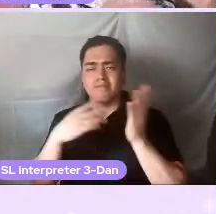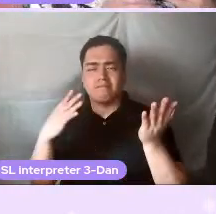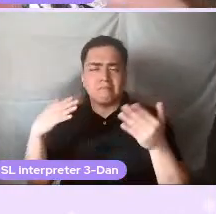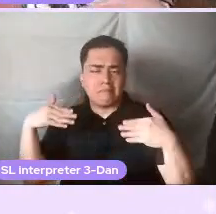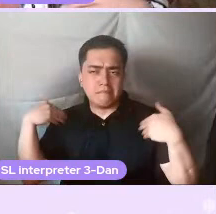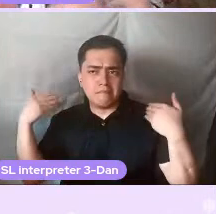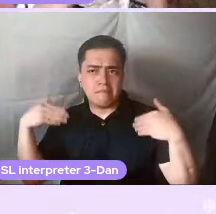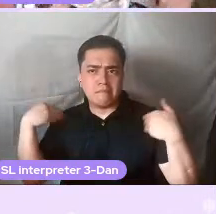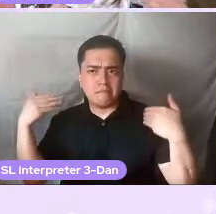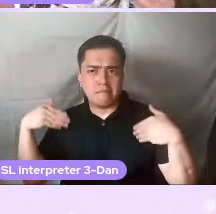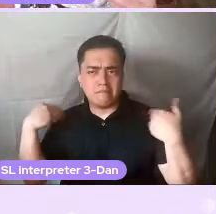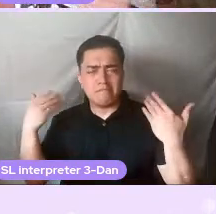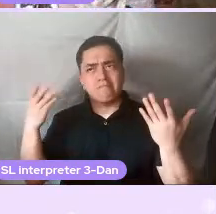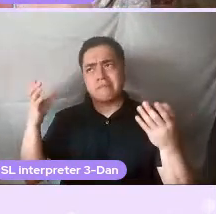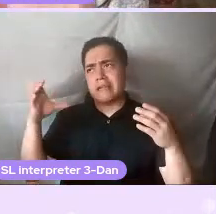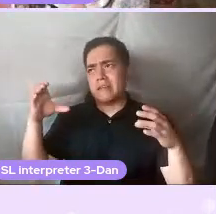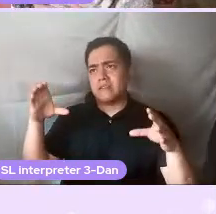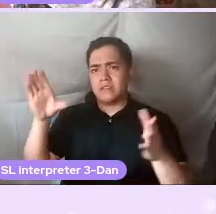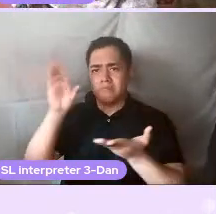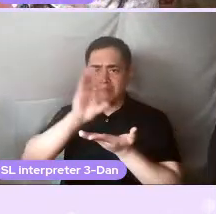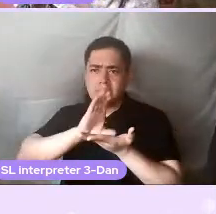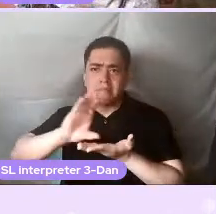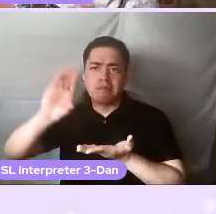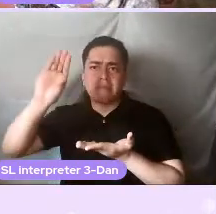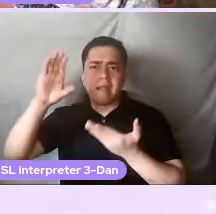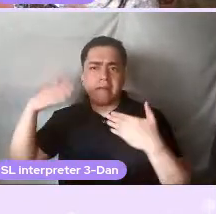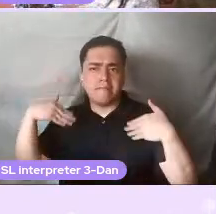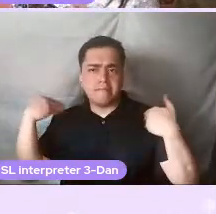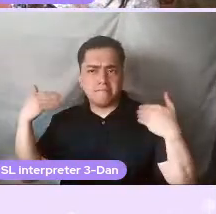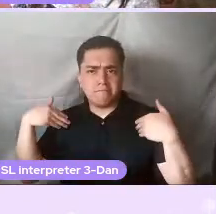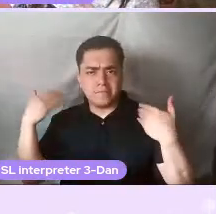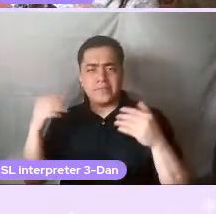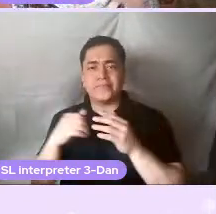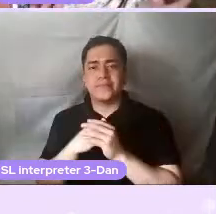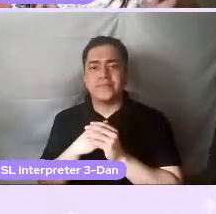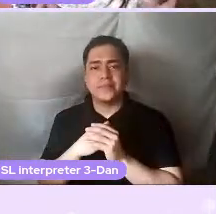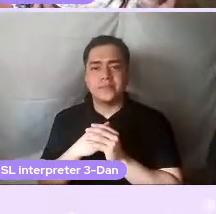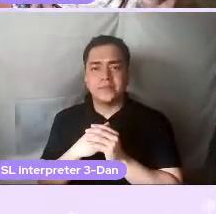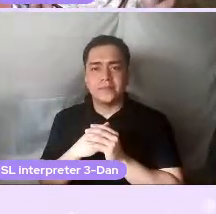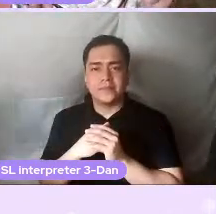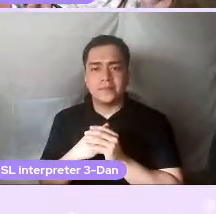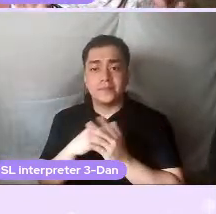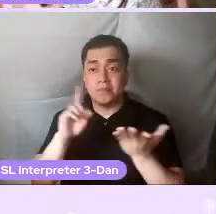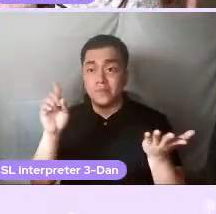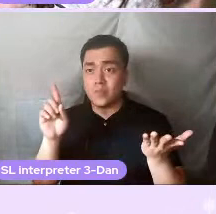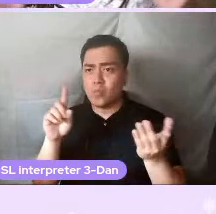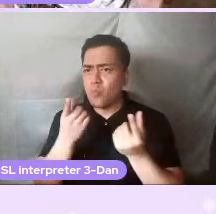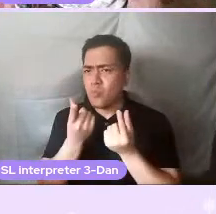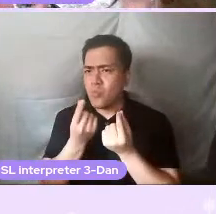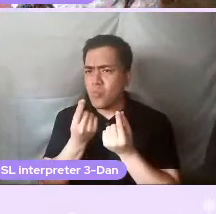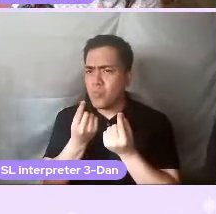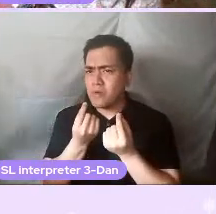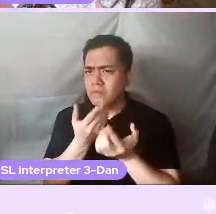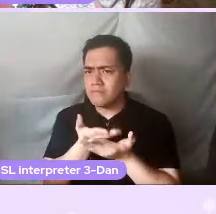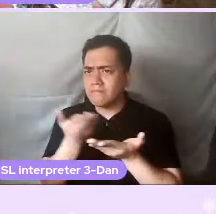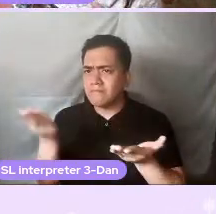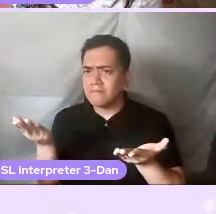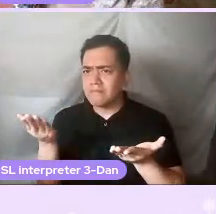parang college grad in certain courses at certain ages, right? And one thing we did was, you know, to think